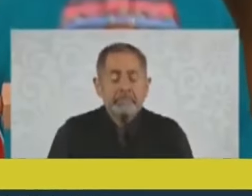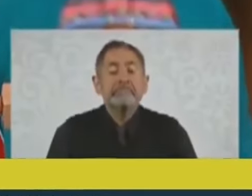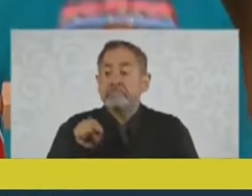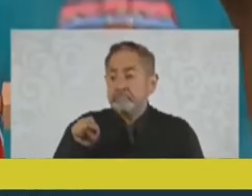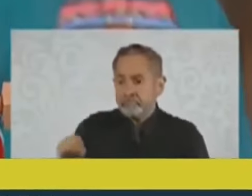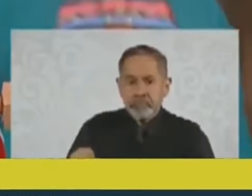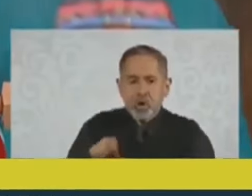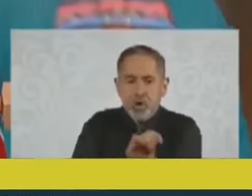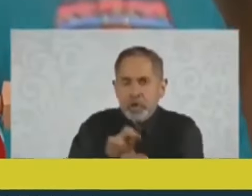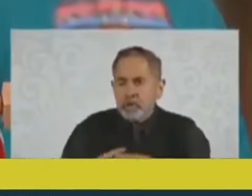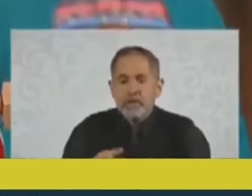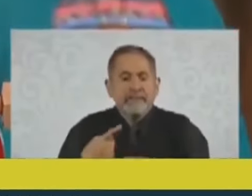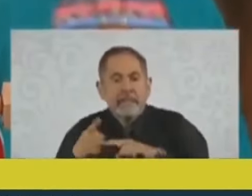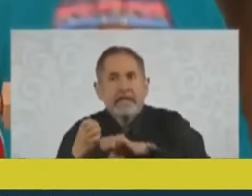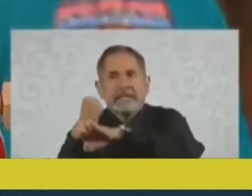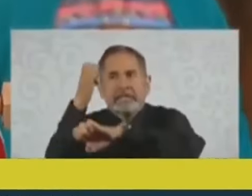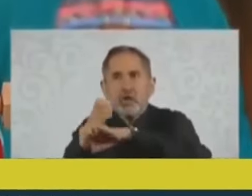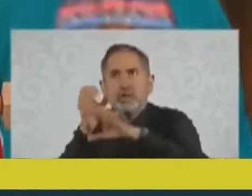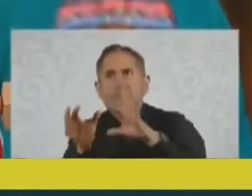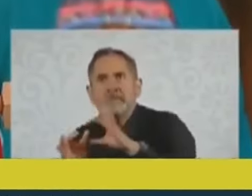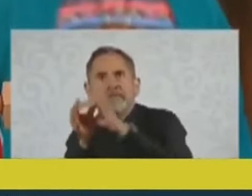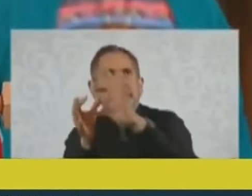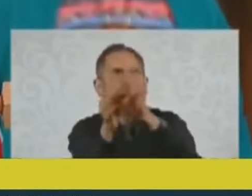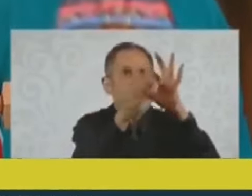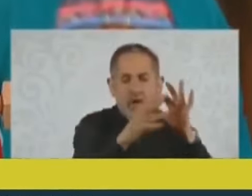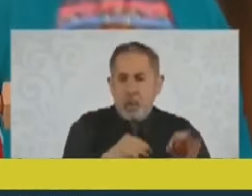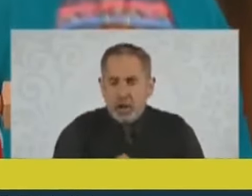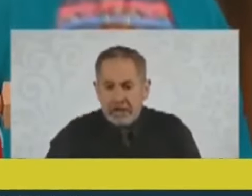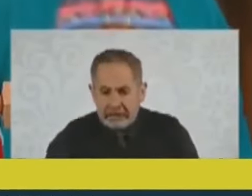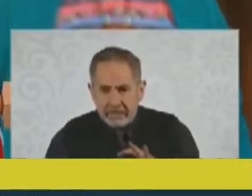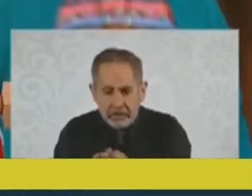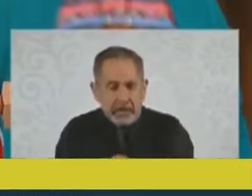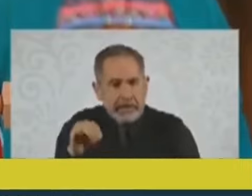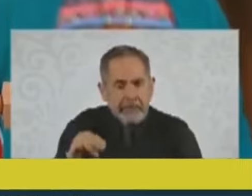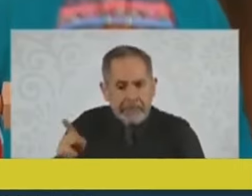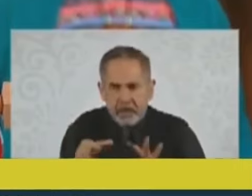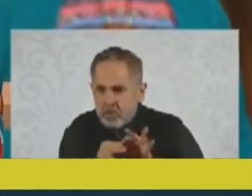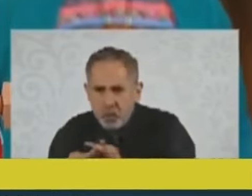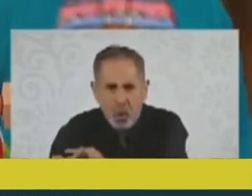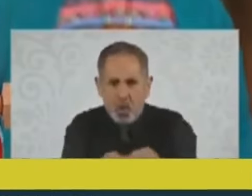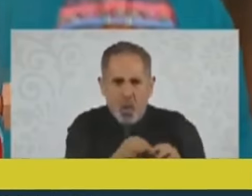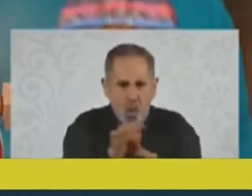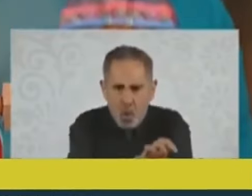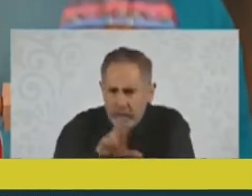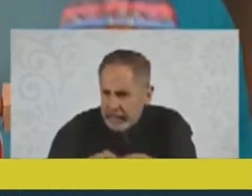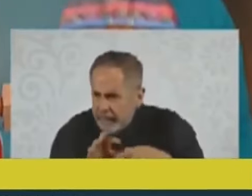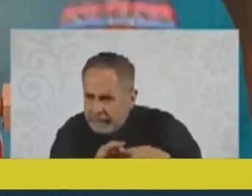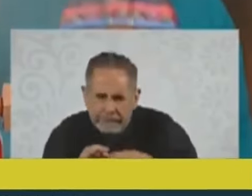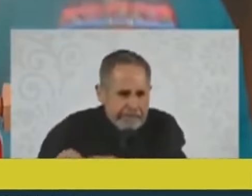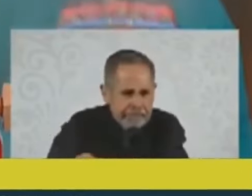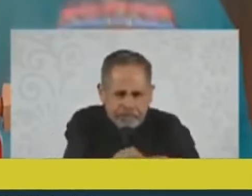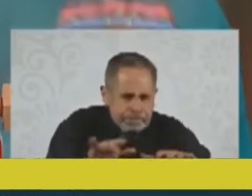increase coordination with the states and municipalities, and also with the public ministry.